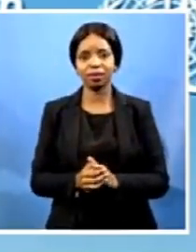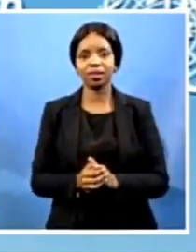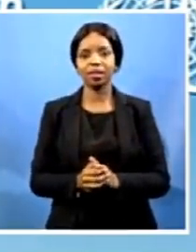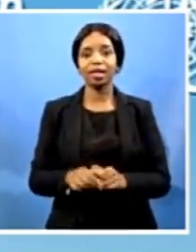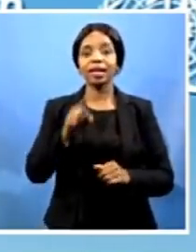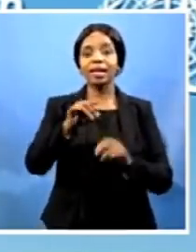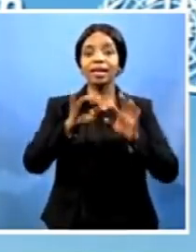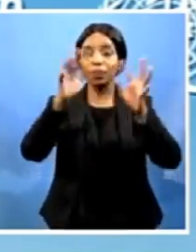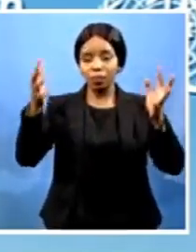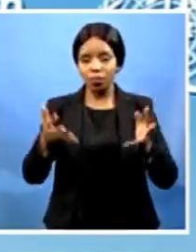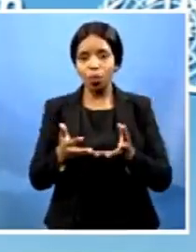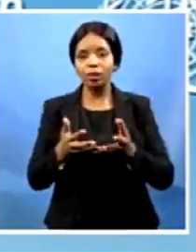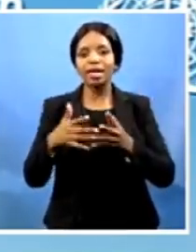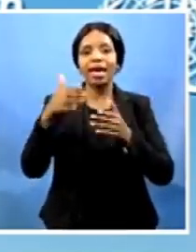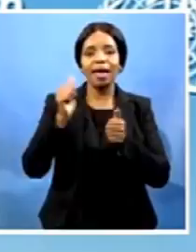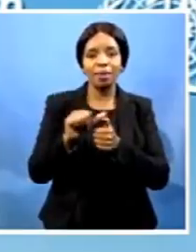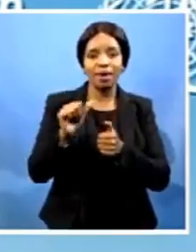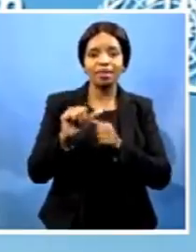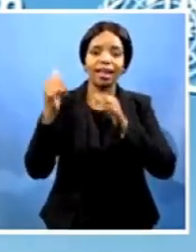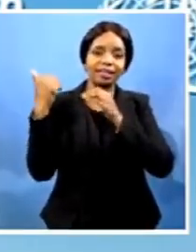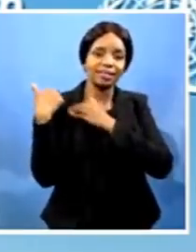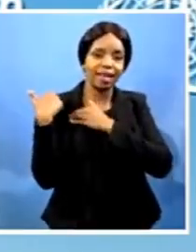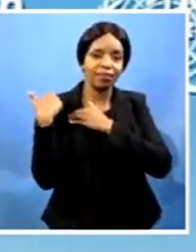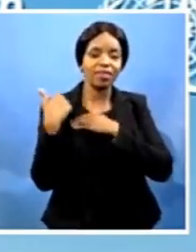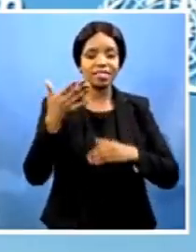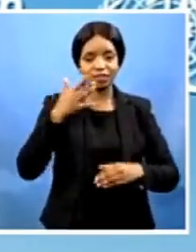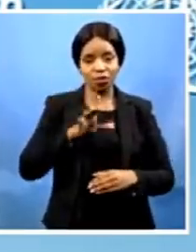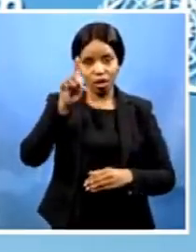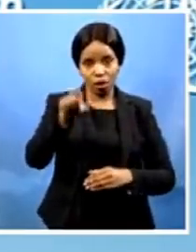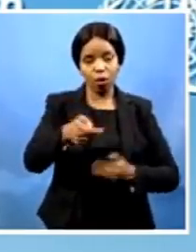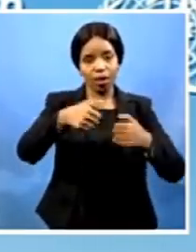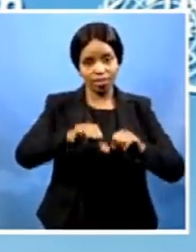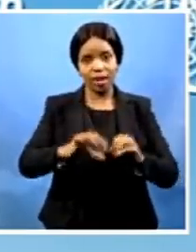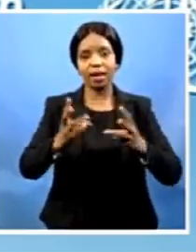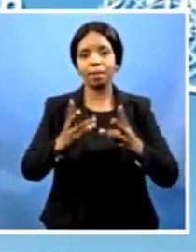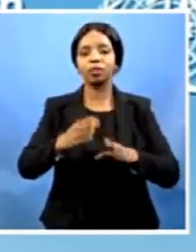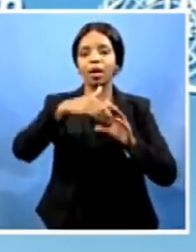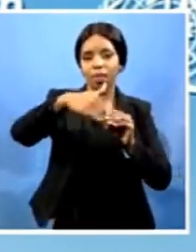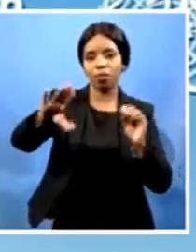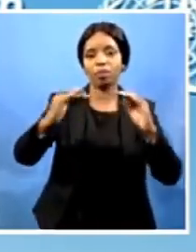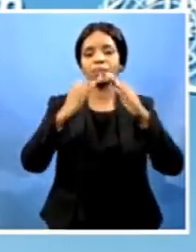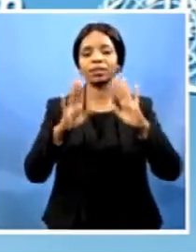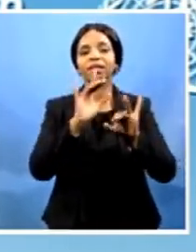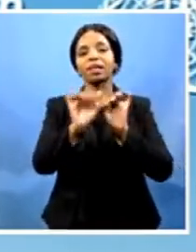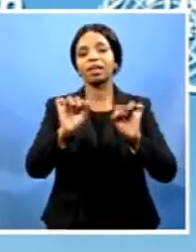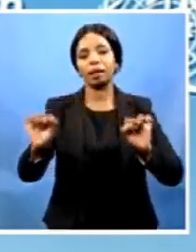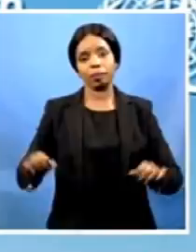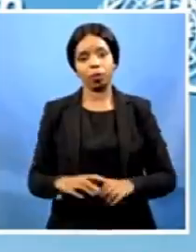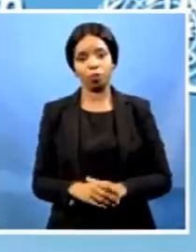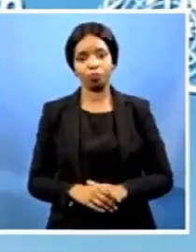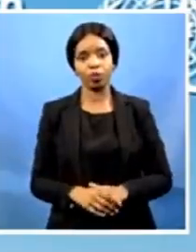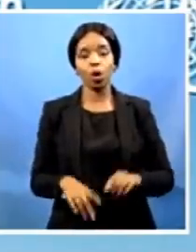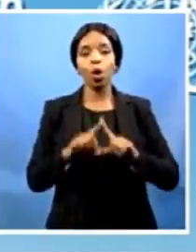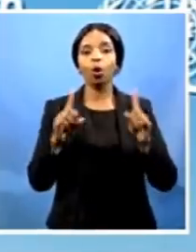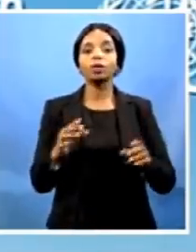prepared. The same public health measures we have been advocating since the beginning of the pandemic must remain